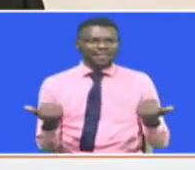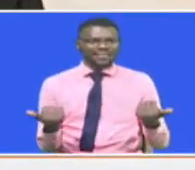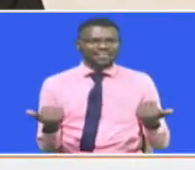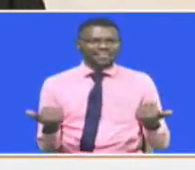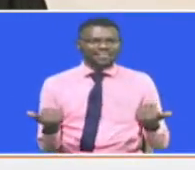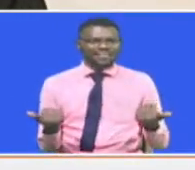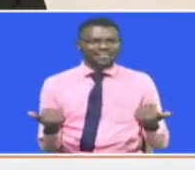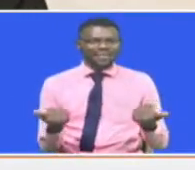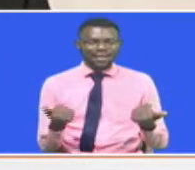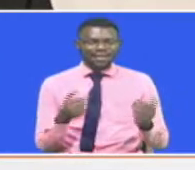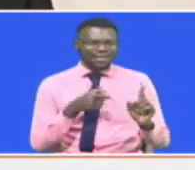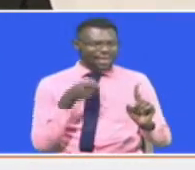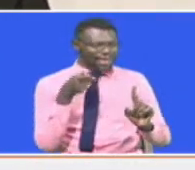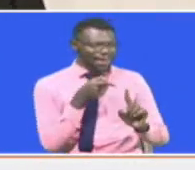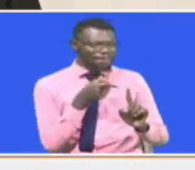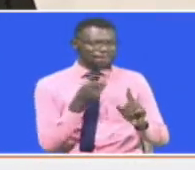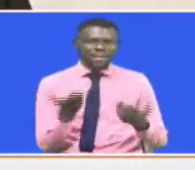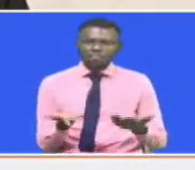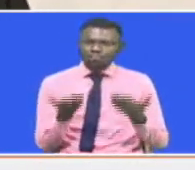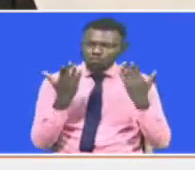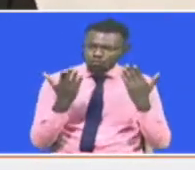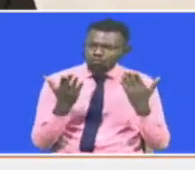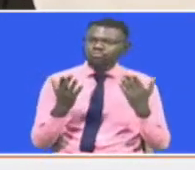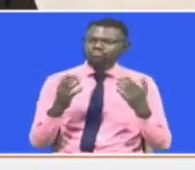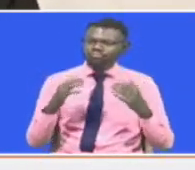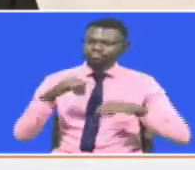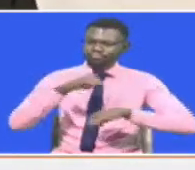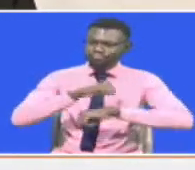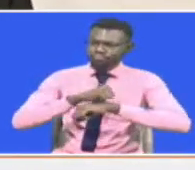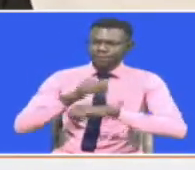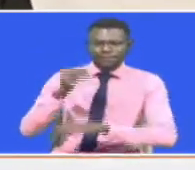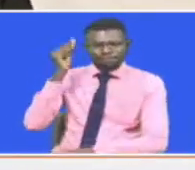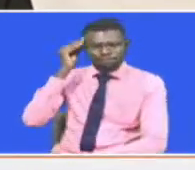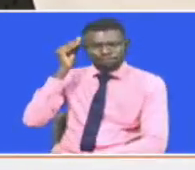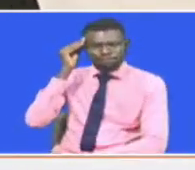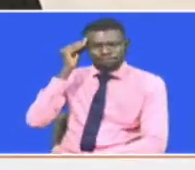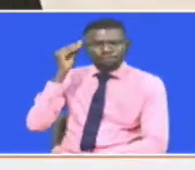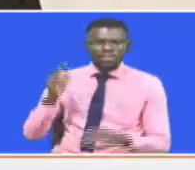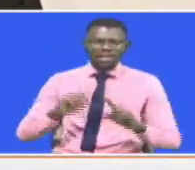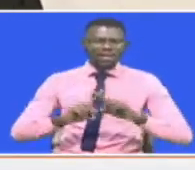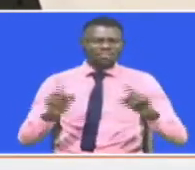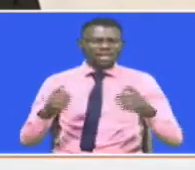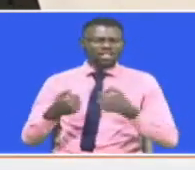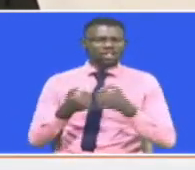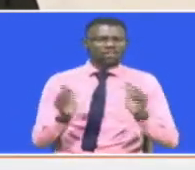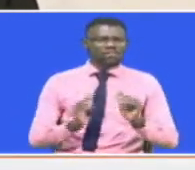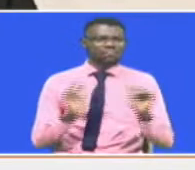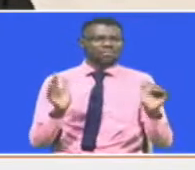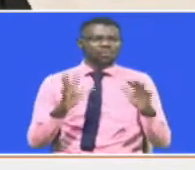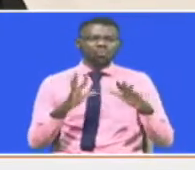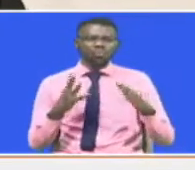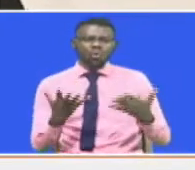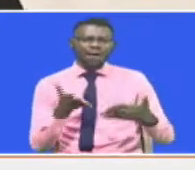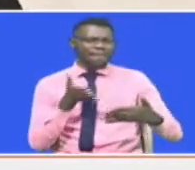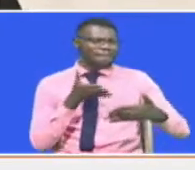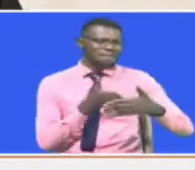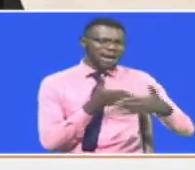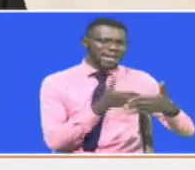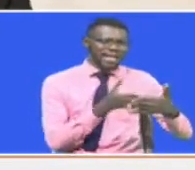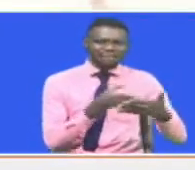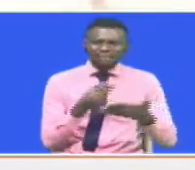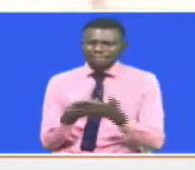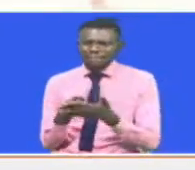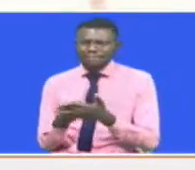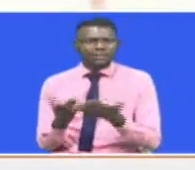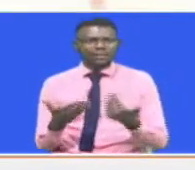around improving literacy levels, a big challenge has been, you know, the barrier to entry, the capital that is need to be